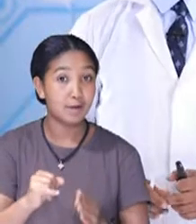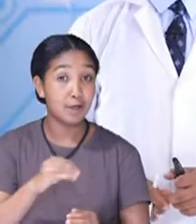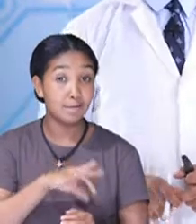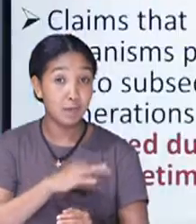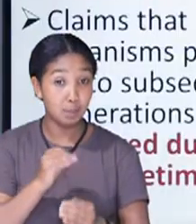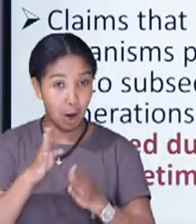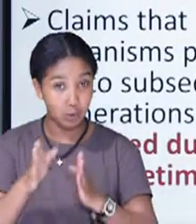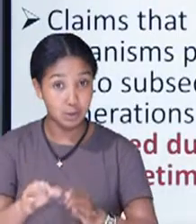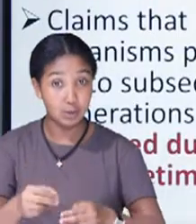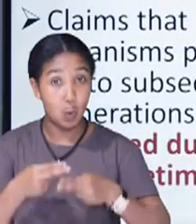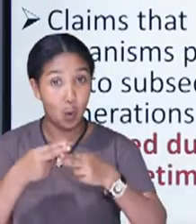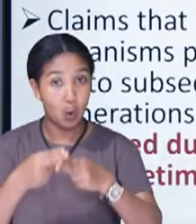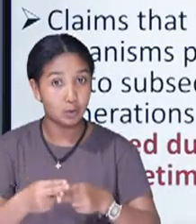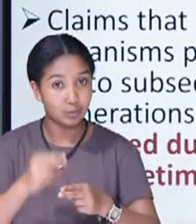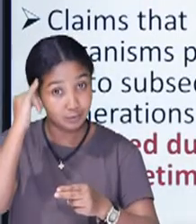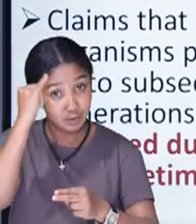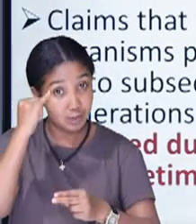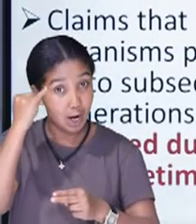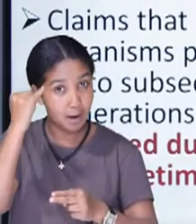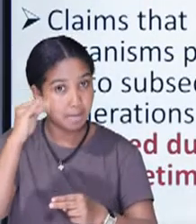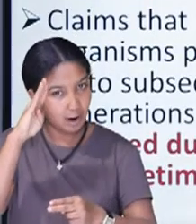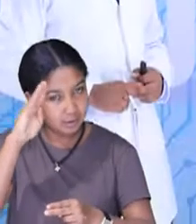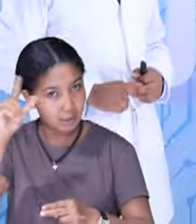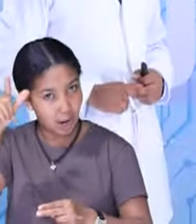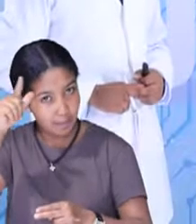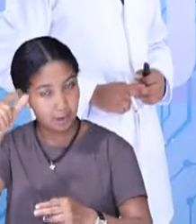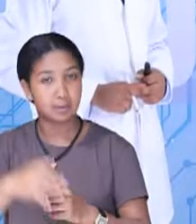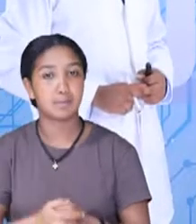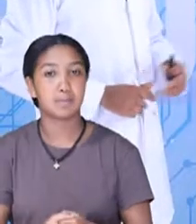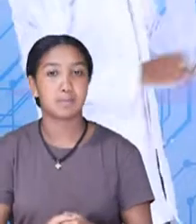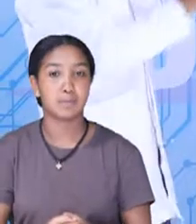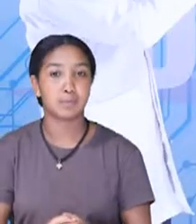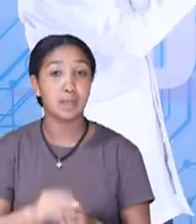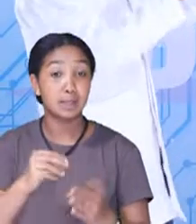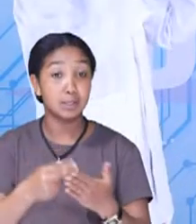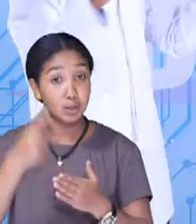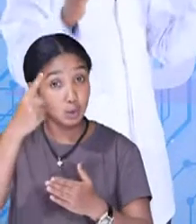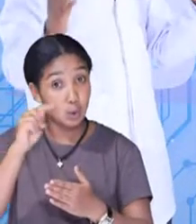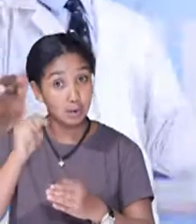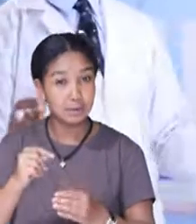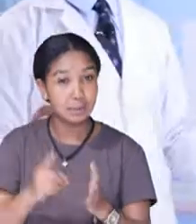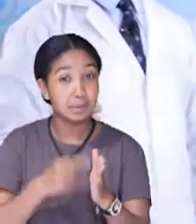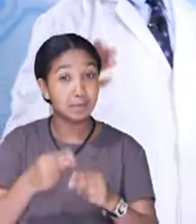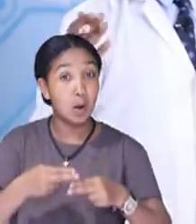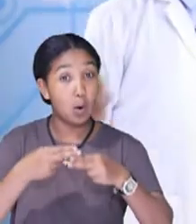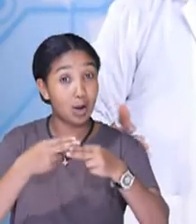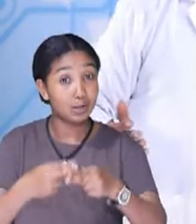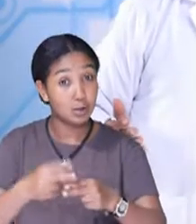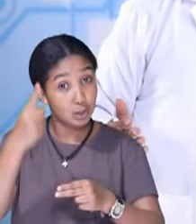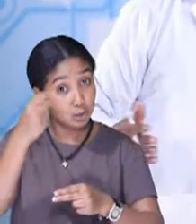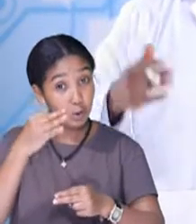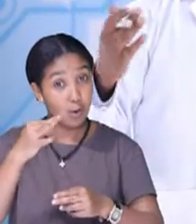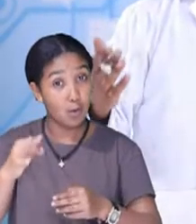biologist called Jean-Baptiste Lamarck. And this theory is sometimes known as